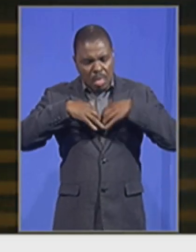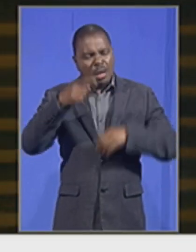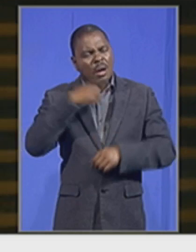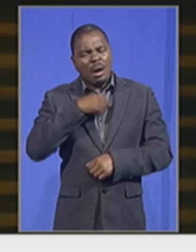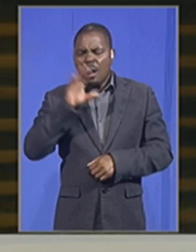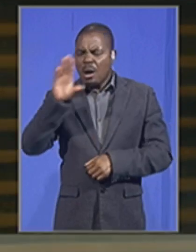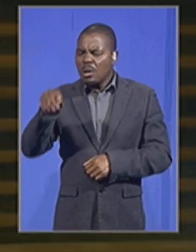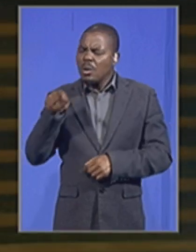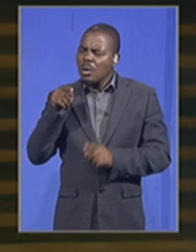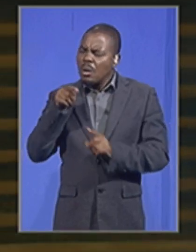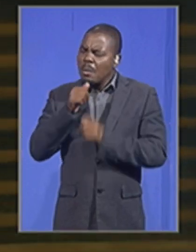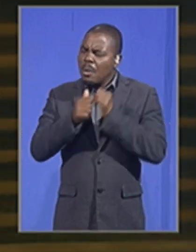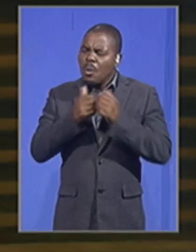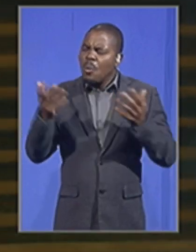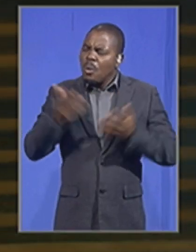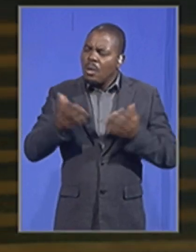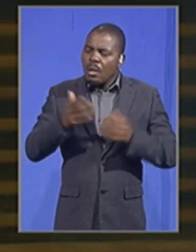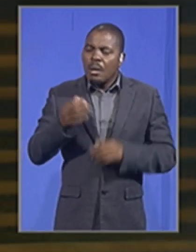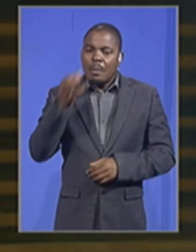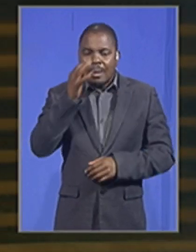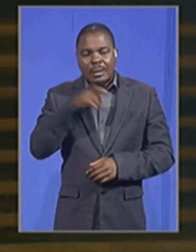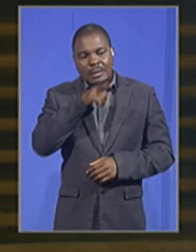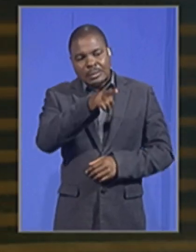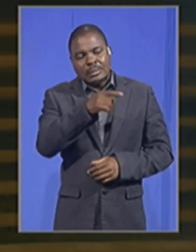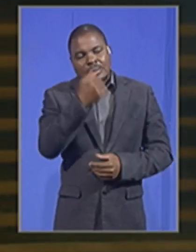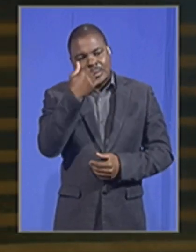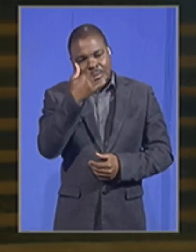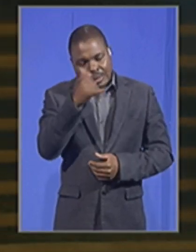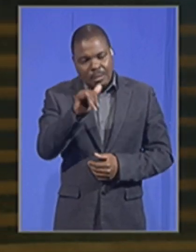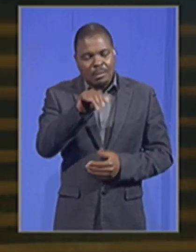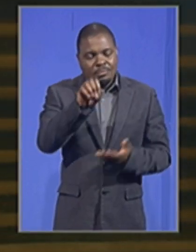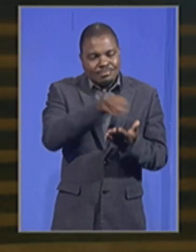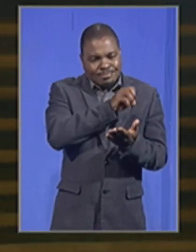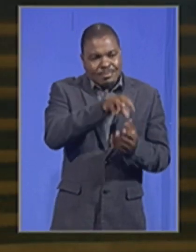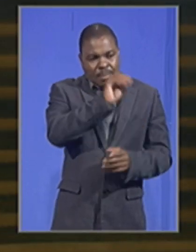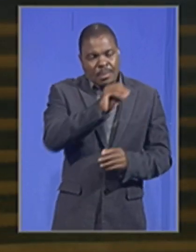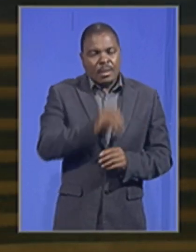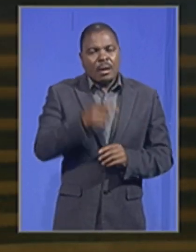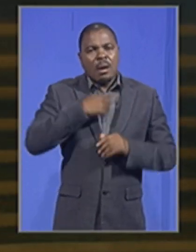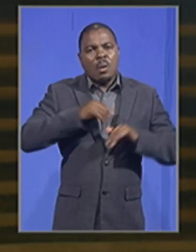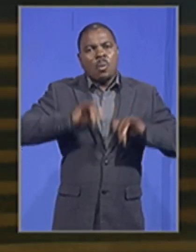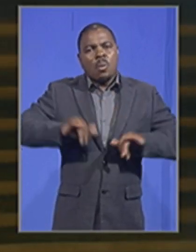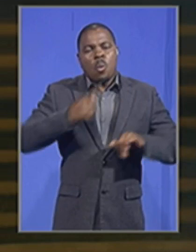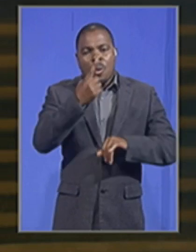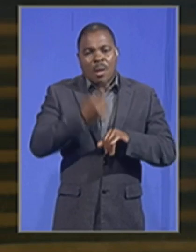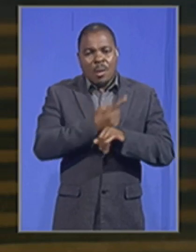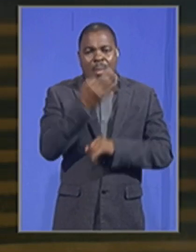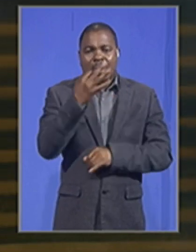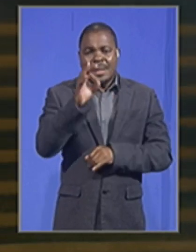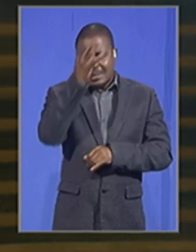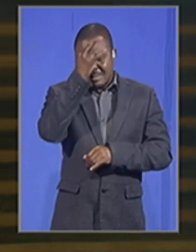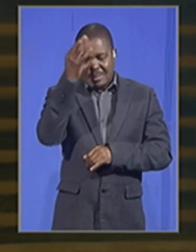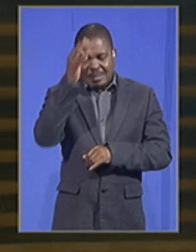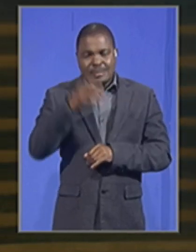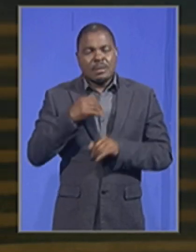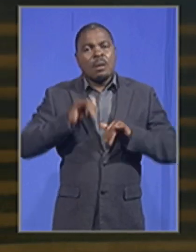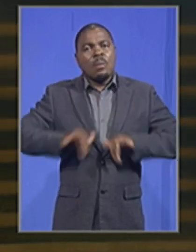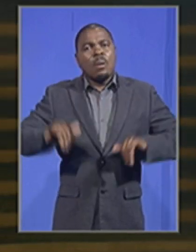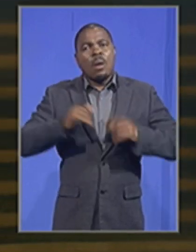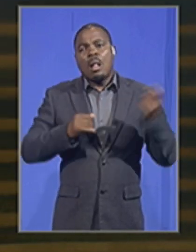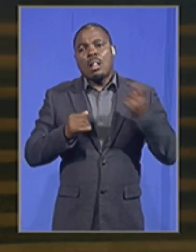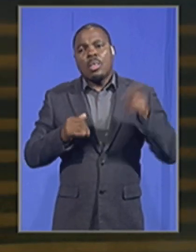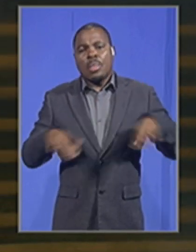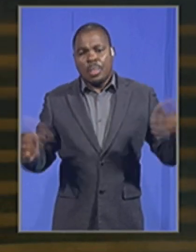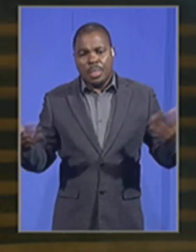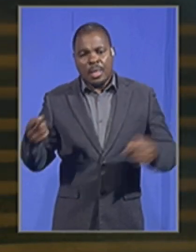eo bangana ka yena ba ro sala ka x-ray ke eme tekano 1 hour 30 minutes ke moemedi a sa tle ka be ka tswa